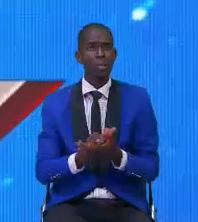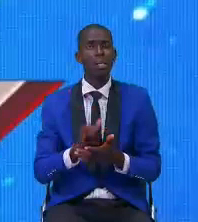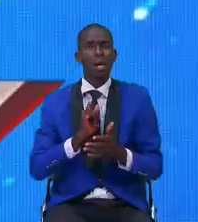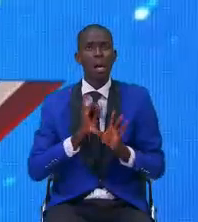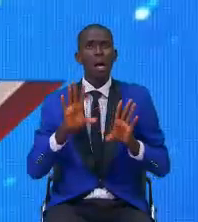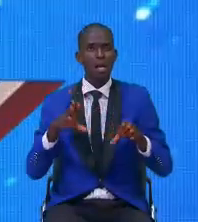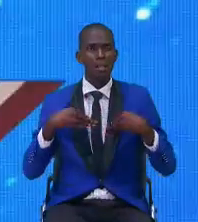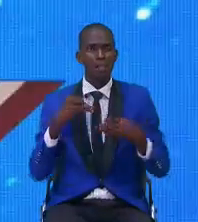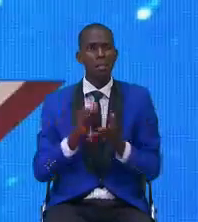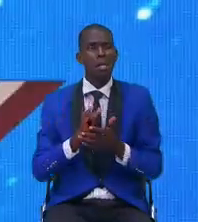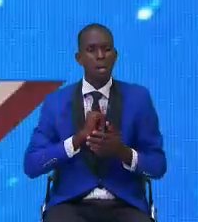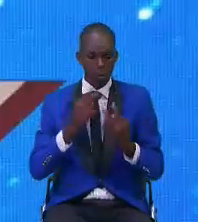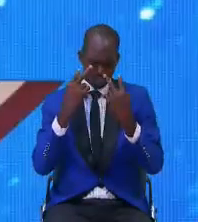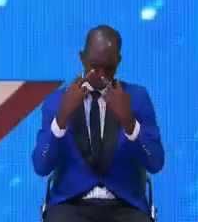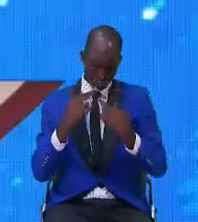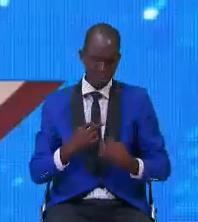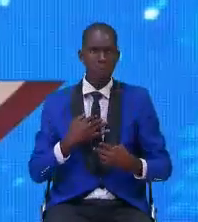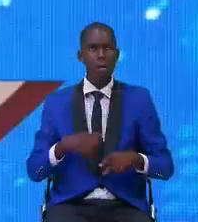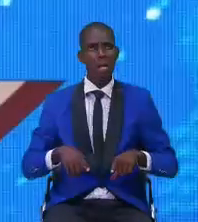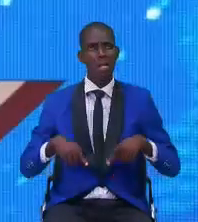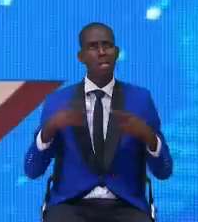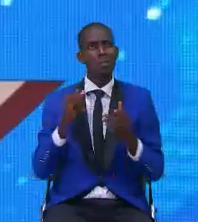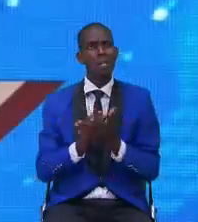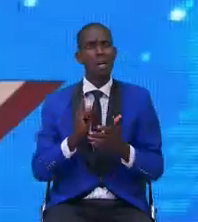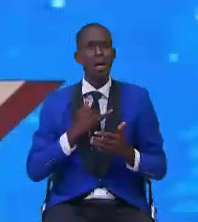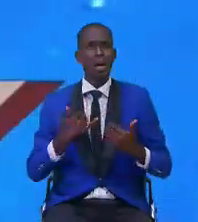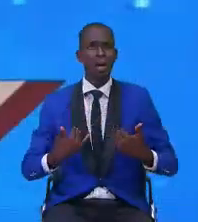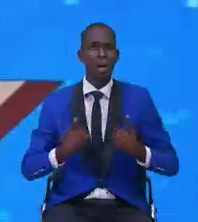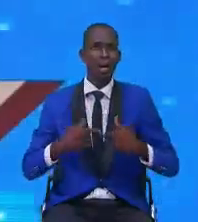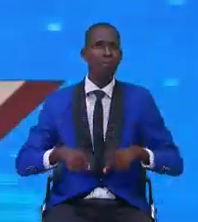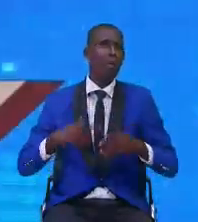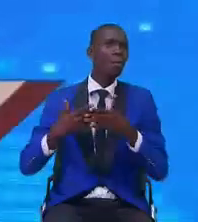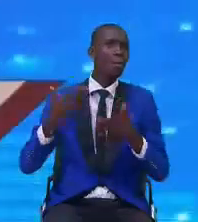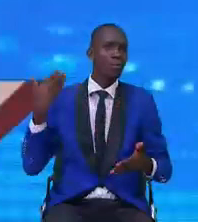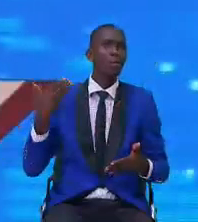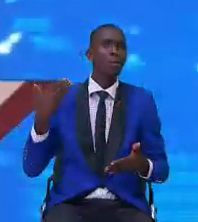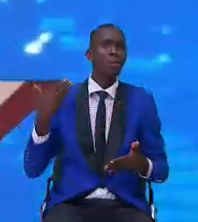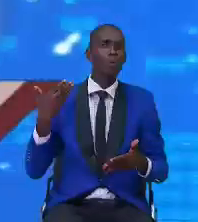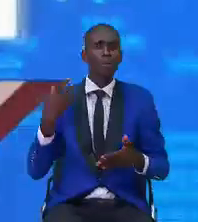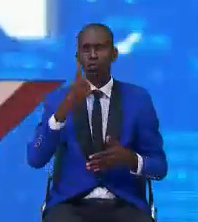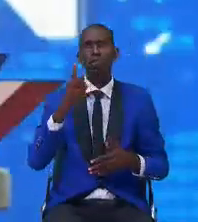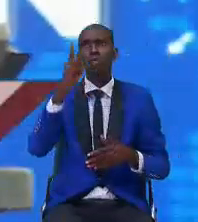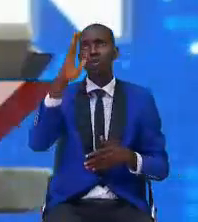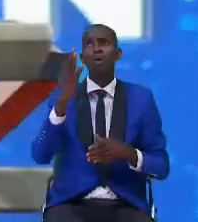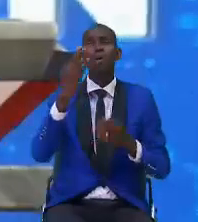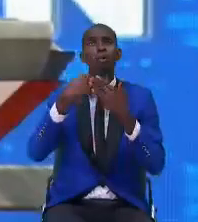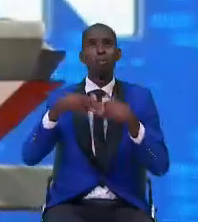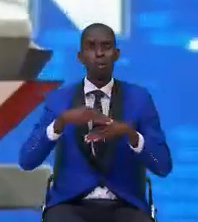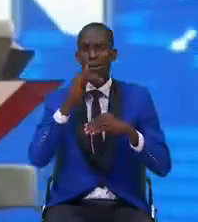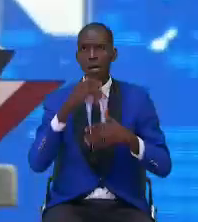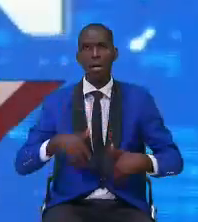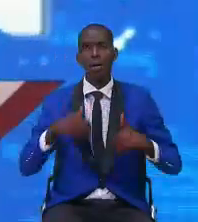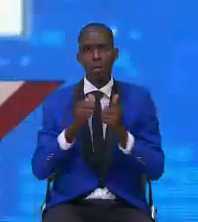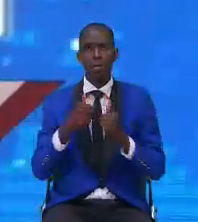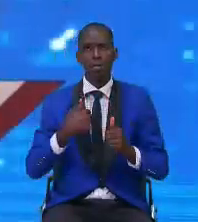that. I don't doubt that. I look at my life, and with the life I have lived, what you have said, that God,